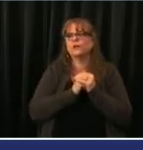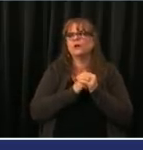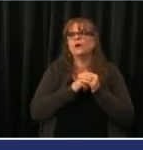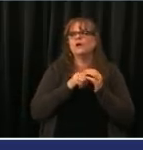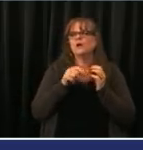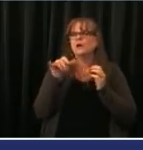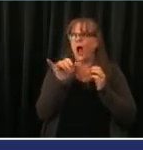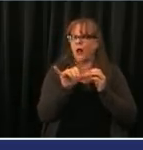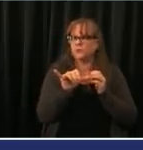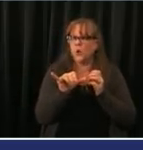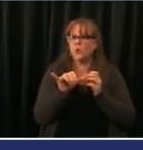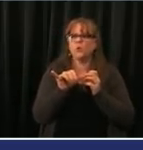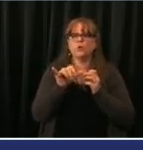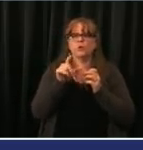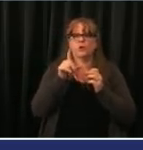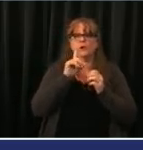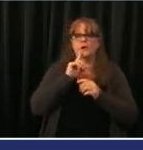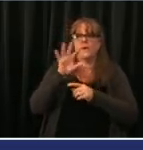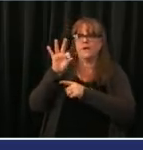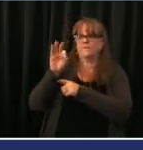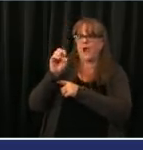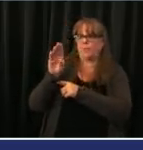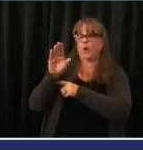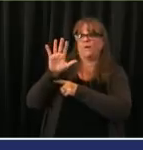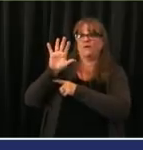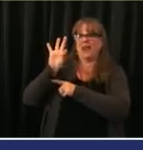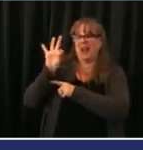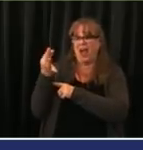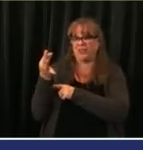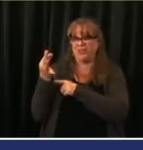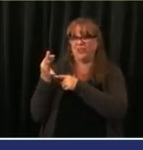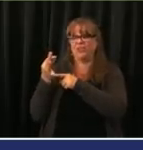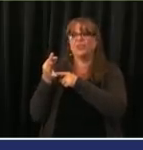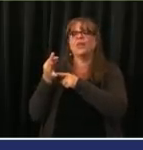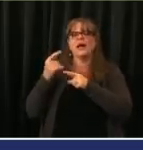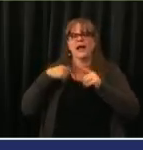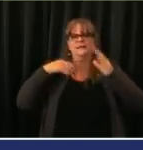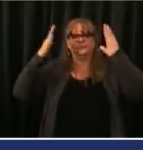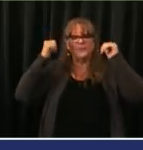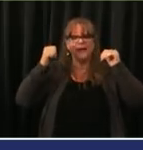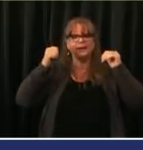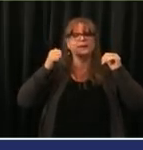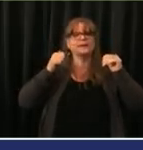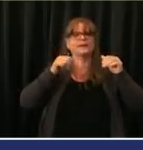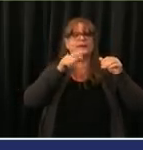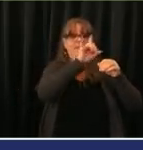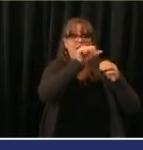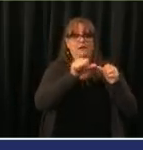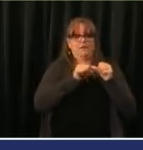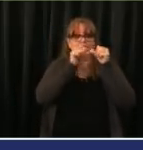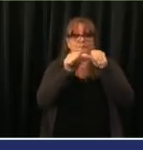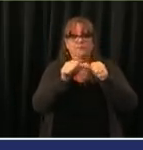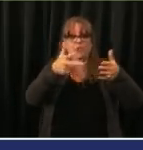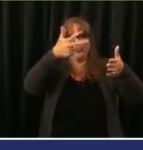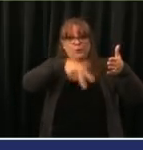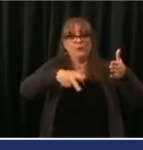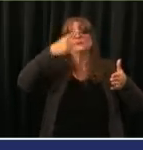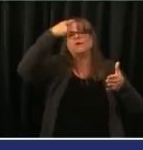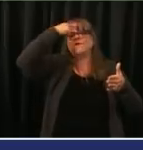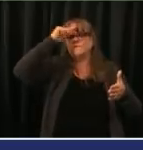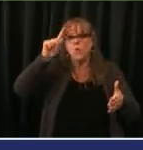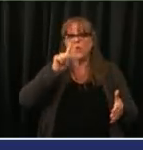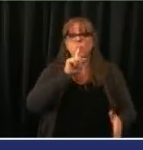sure, right? There's a 3-week period through February that you will be able to get the vaccine. Some will get it February 9th, some will get it February 27th. It will